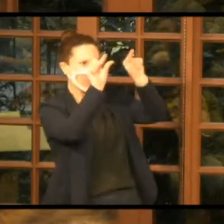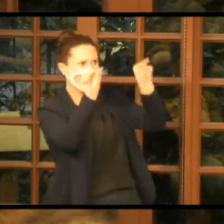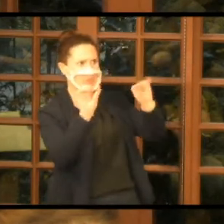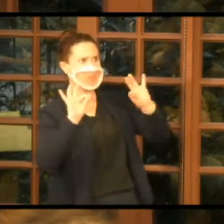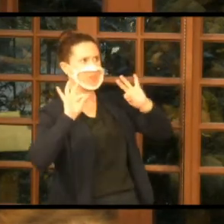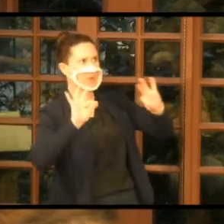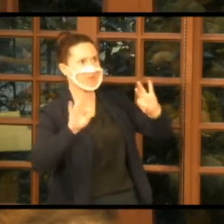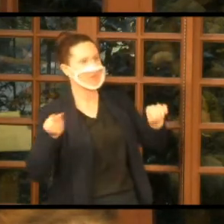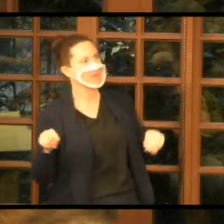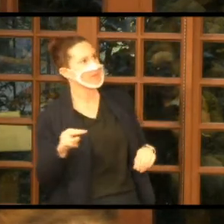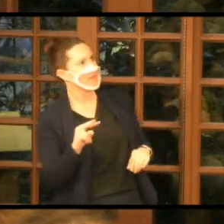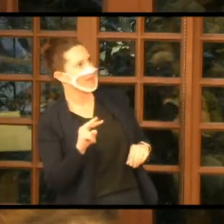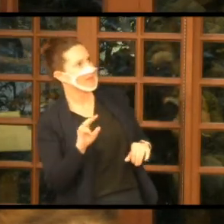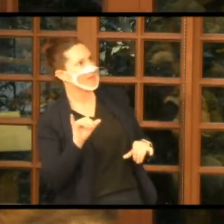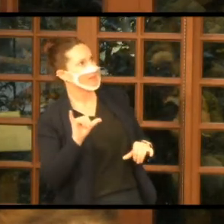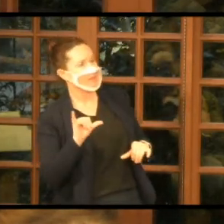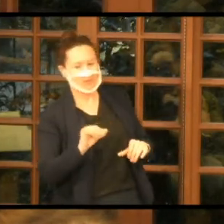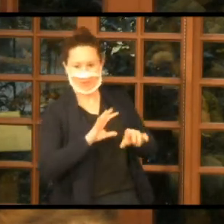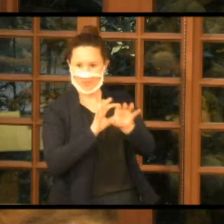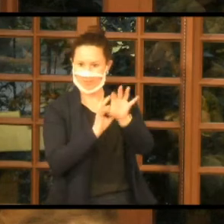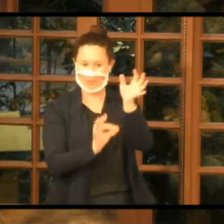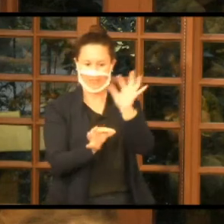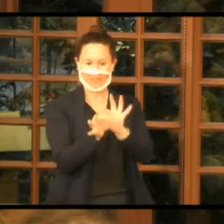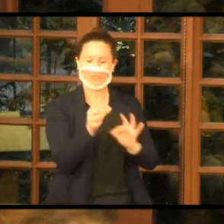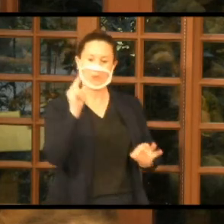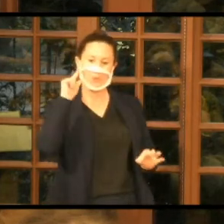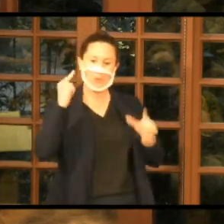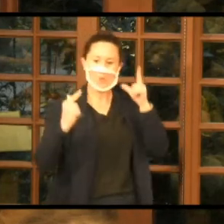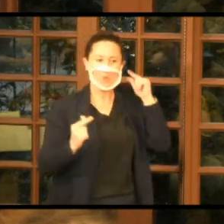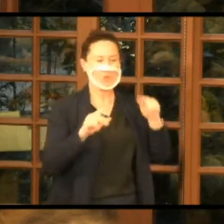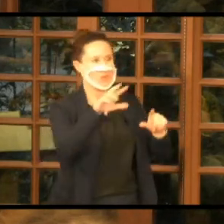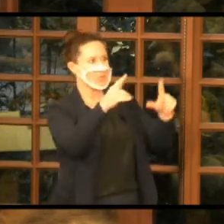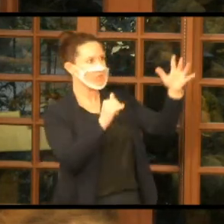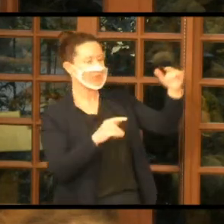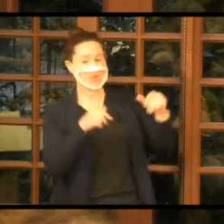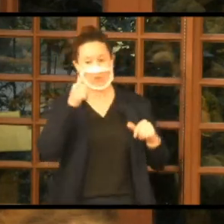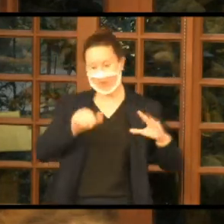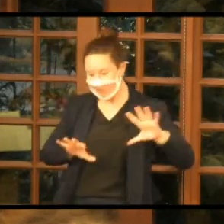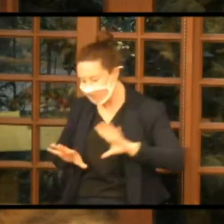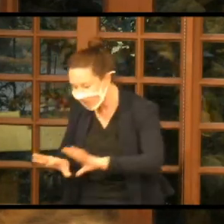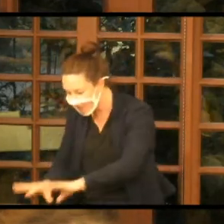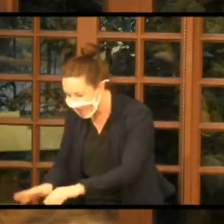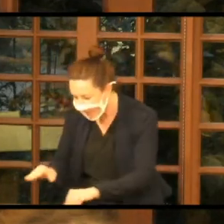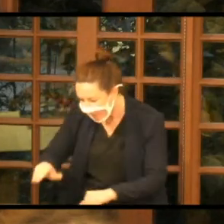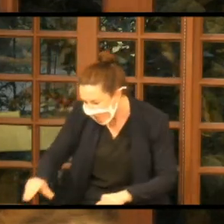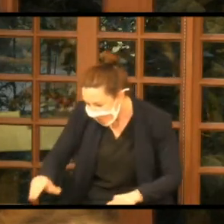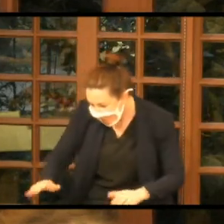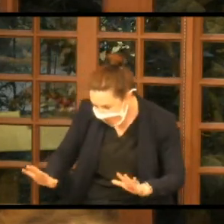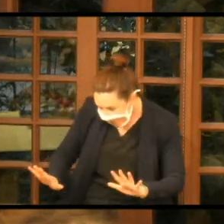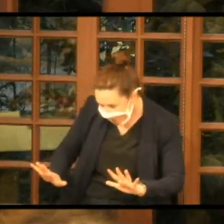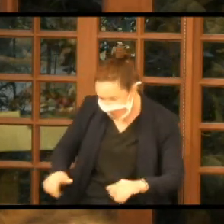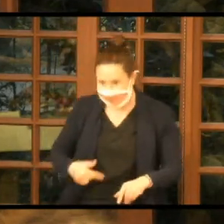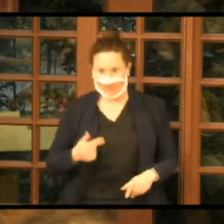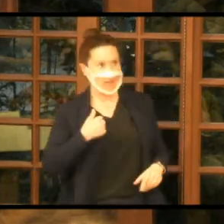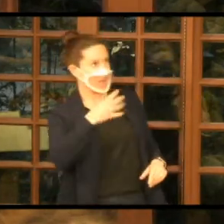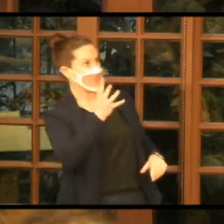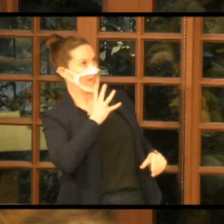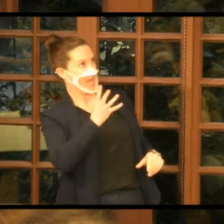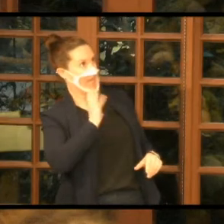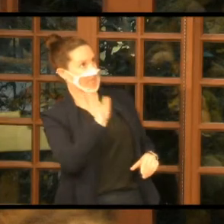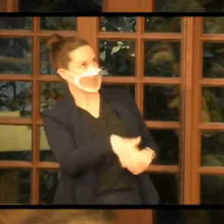luster. Slender gold bracelets tinkled as she reached out and touched Lizelle on the shoulder. "I'm fine," said